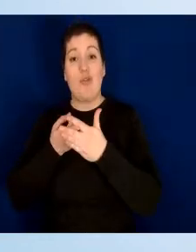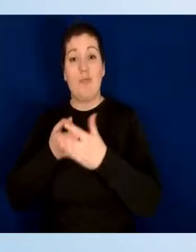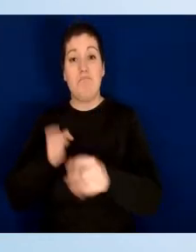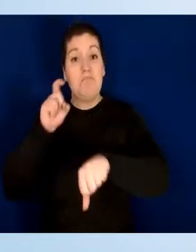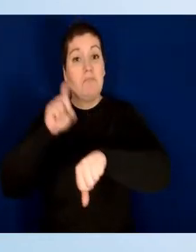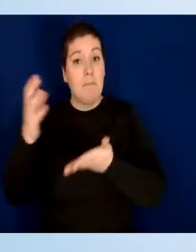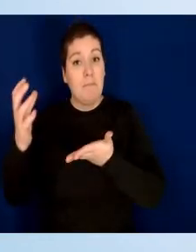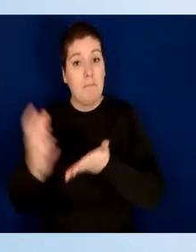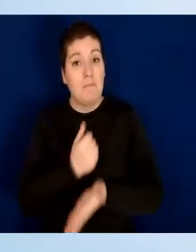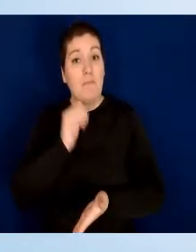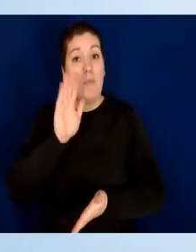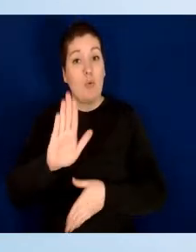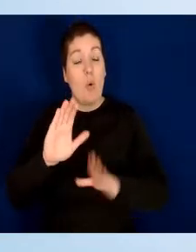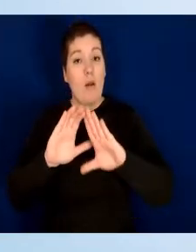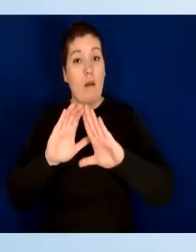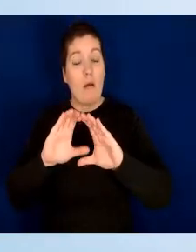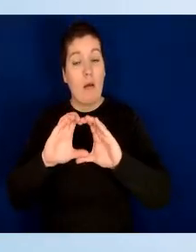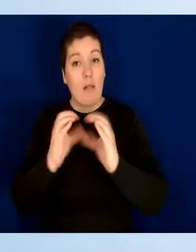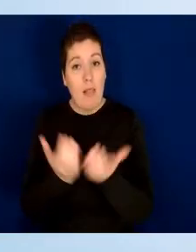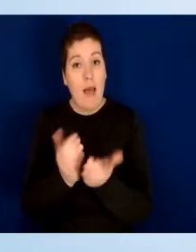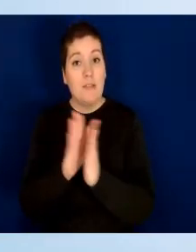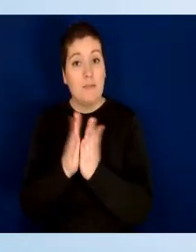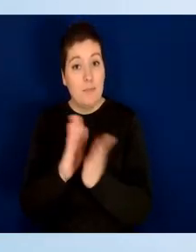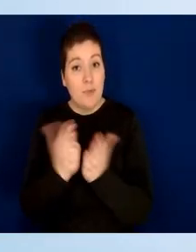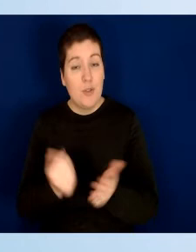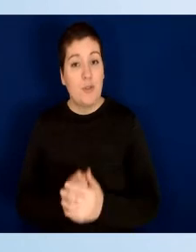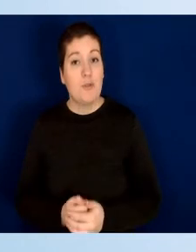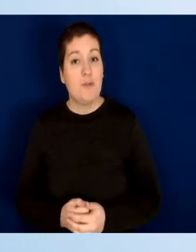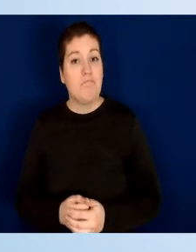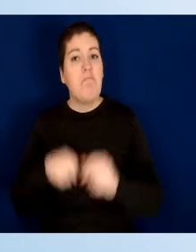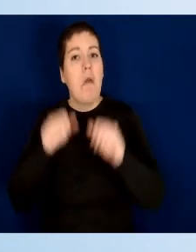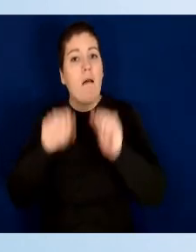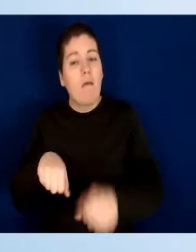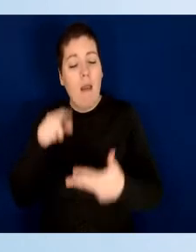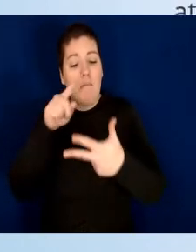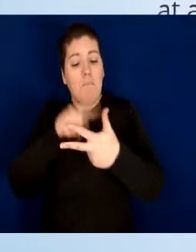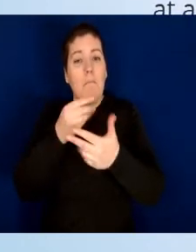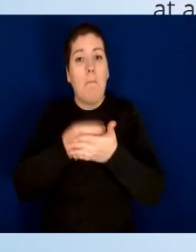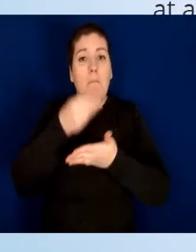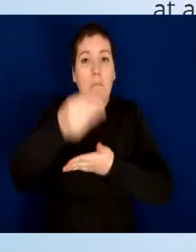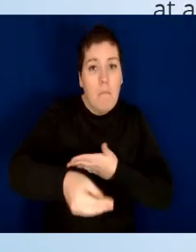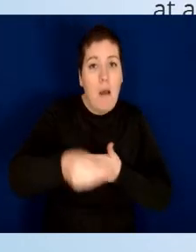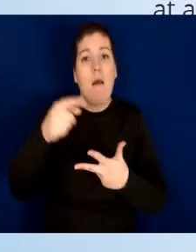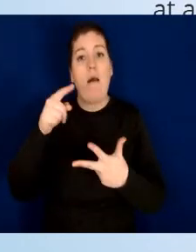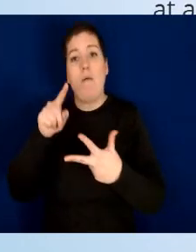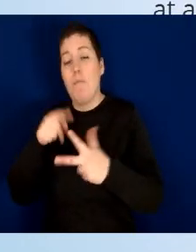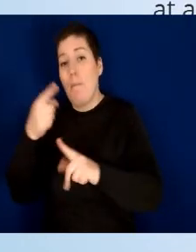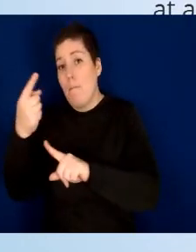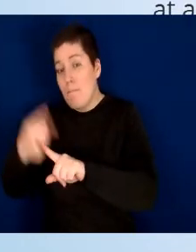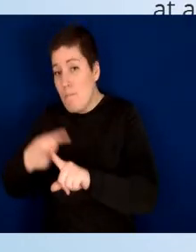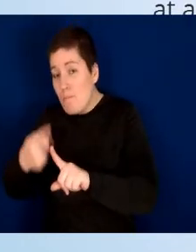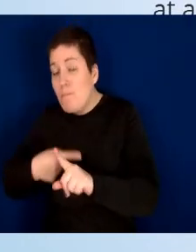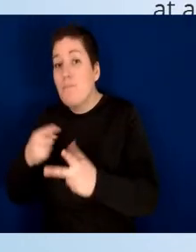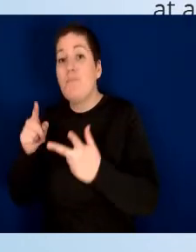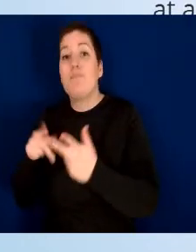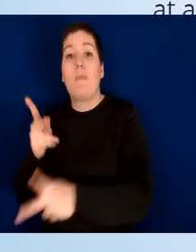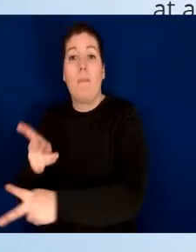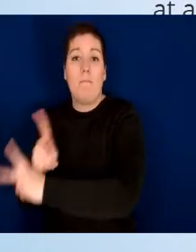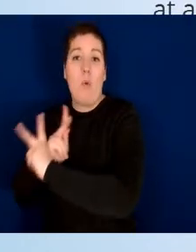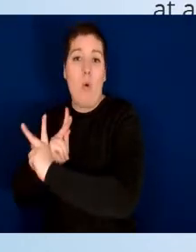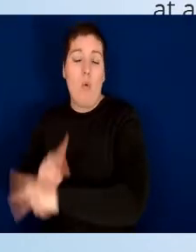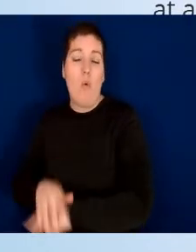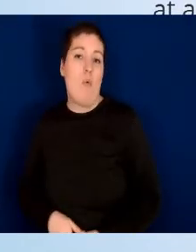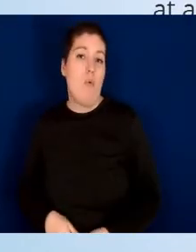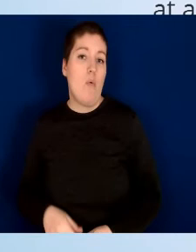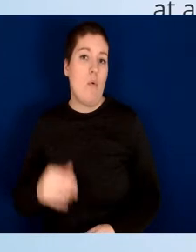Classes started, and in most cases, it'll be your responsibility to get a hold of the books that you need for class. You would go to